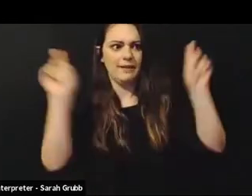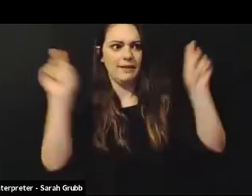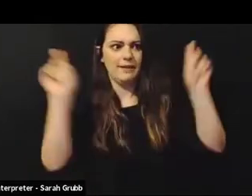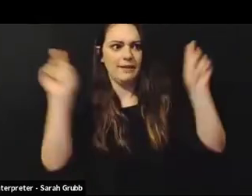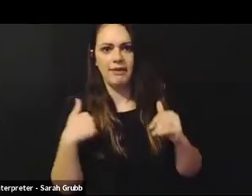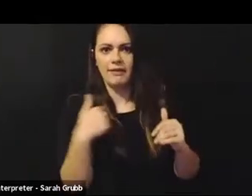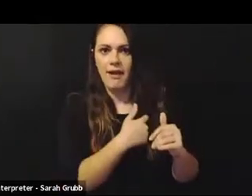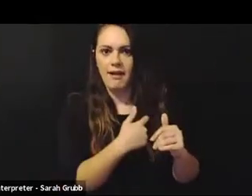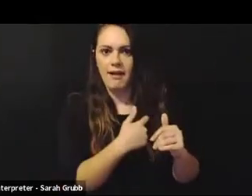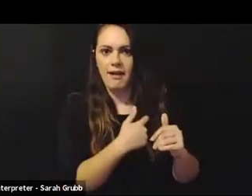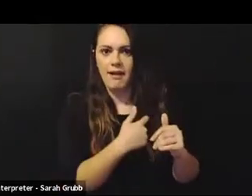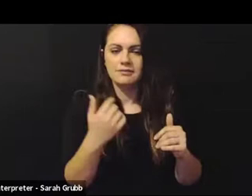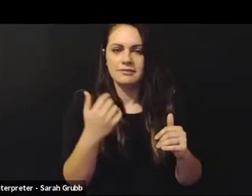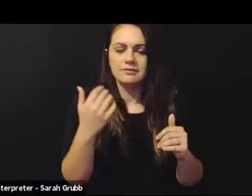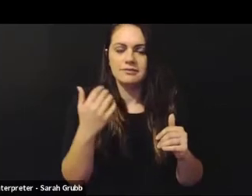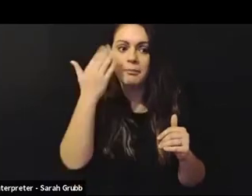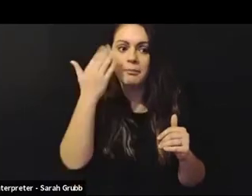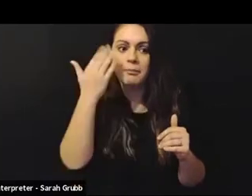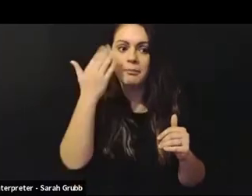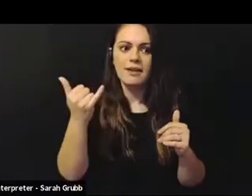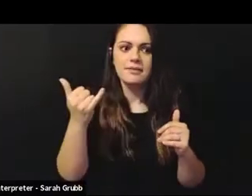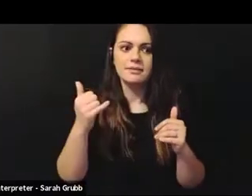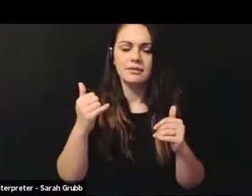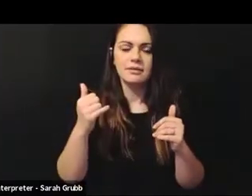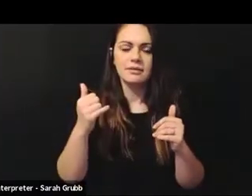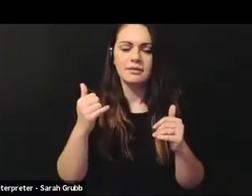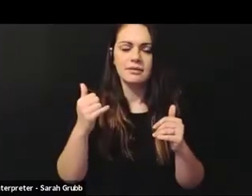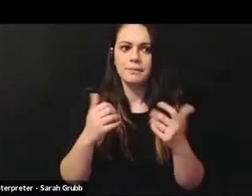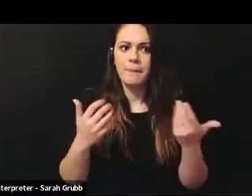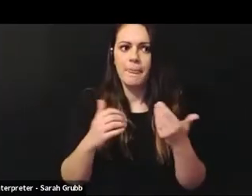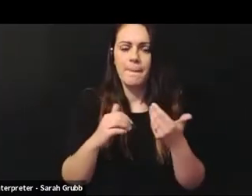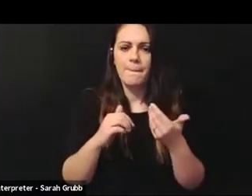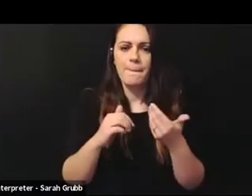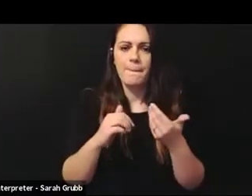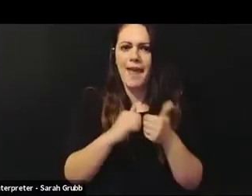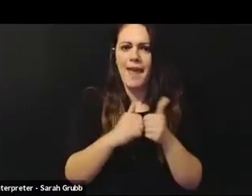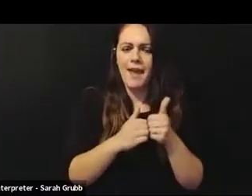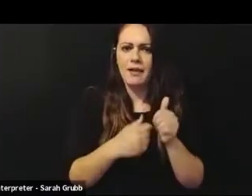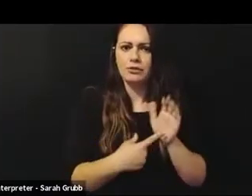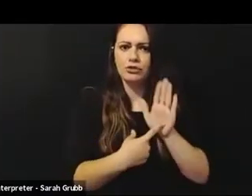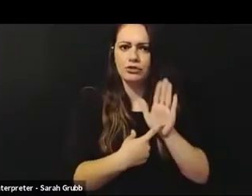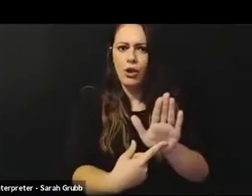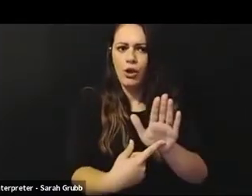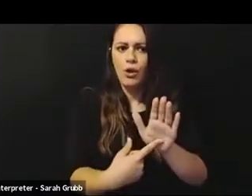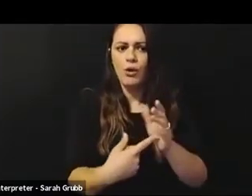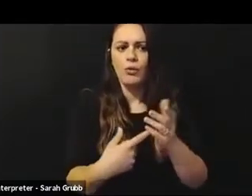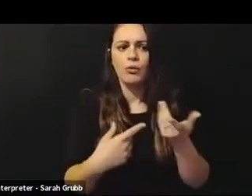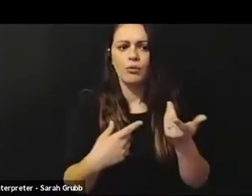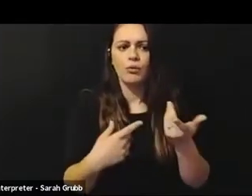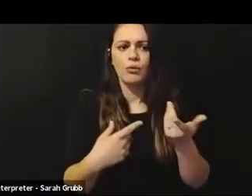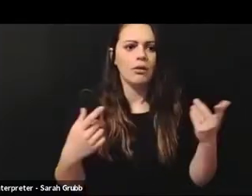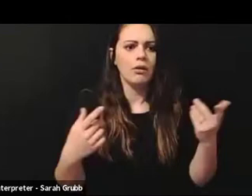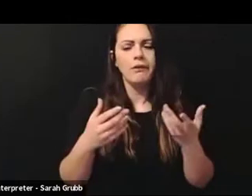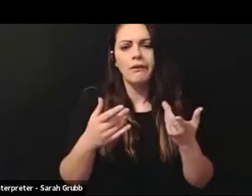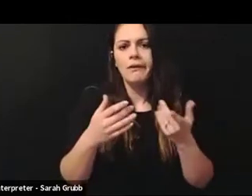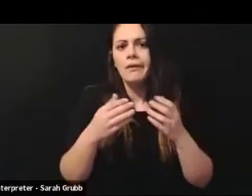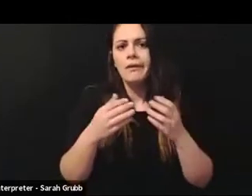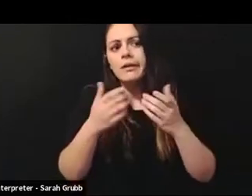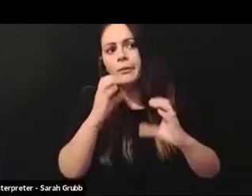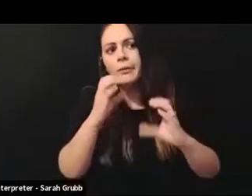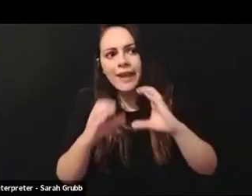the ways that all of these manifest in terms of how they communicate, what their interests are, their movements,